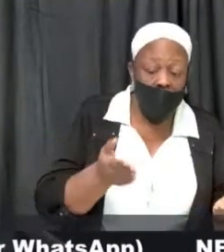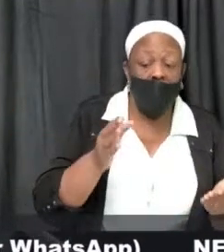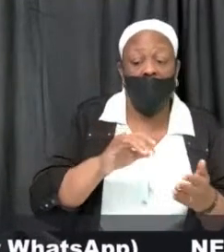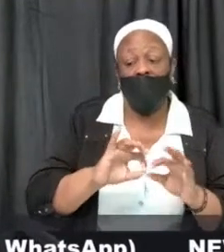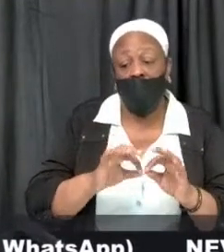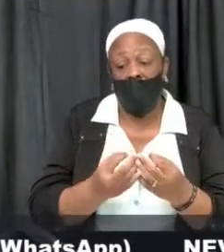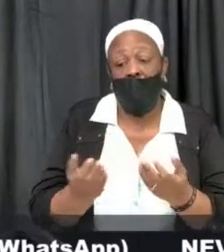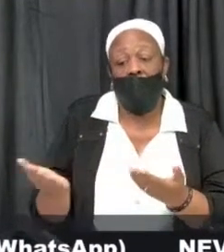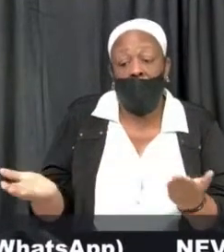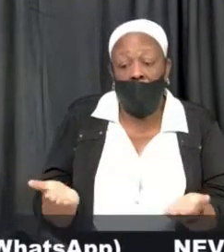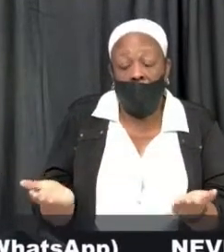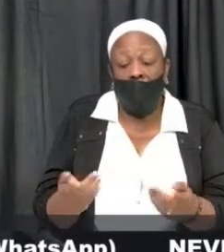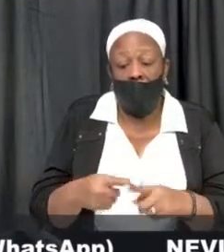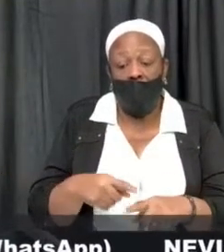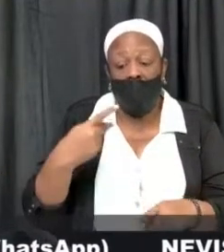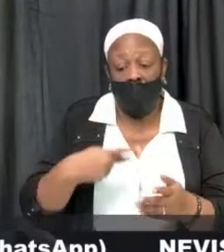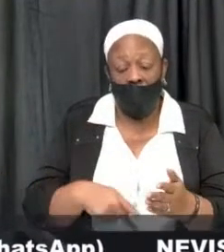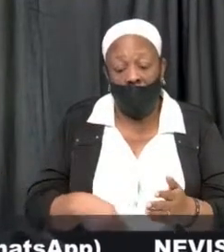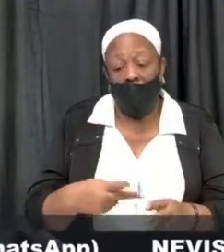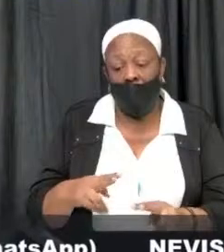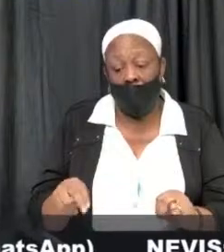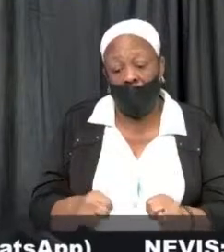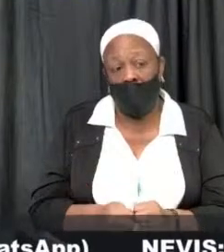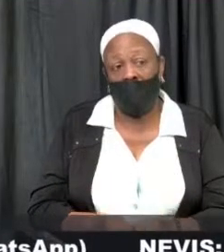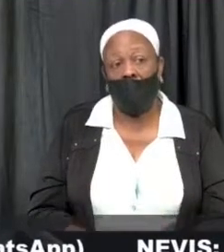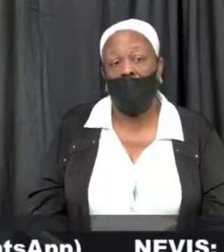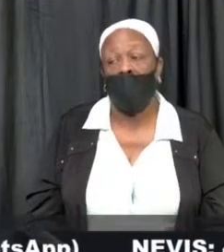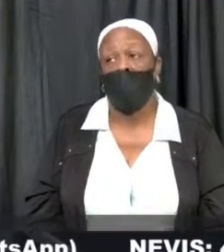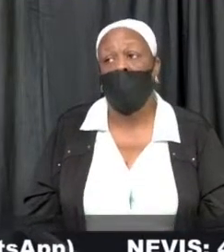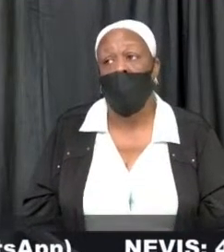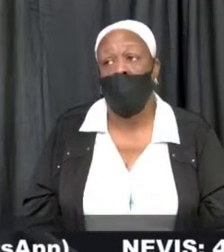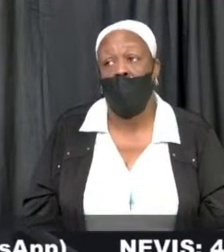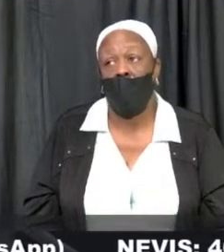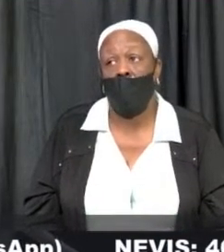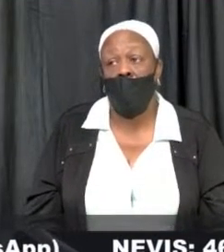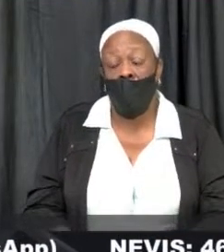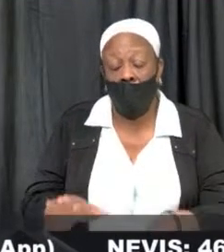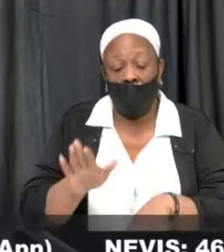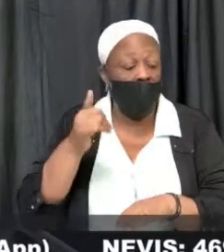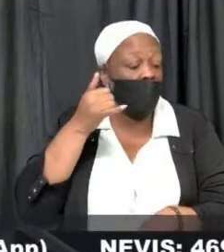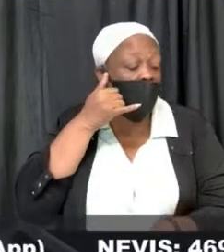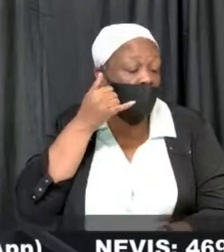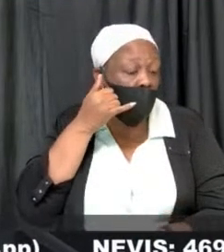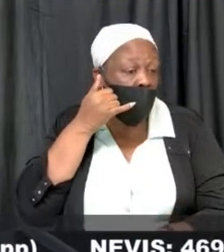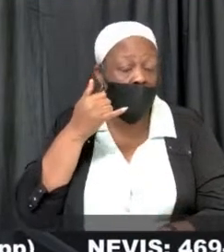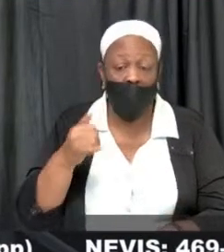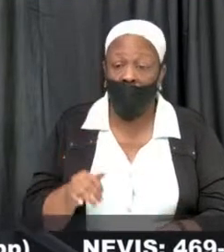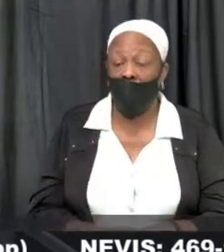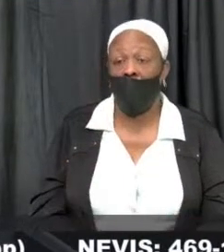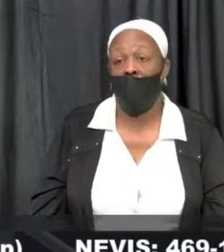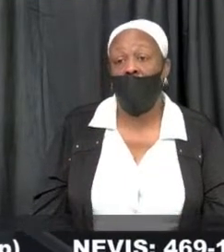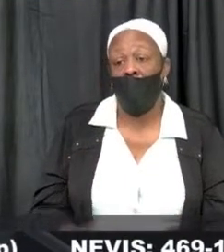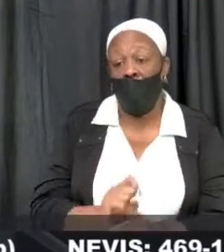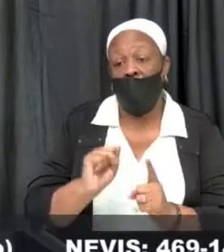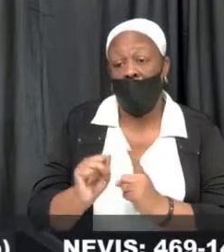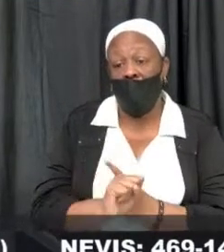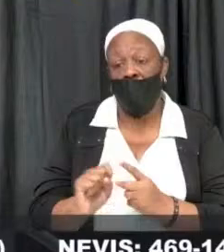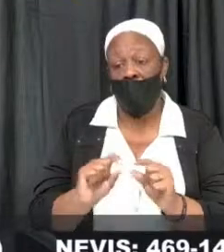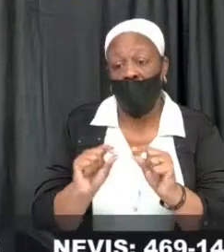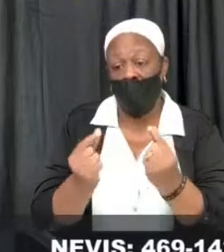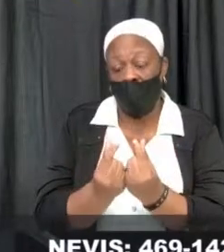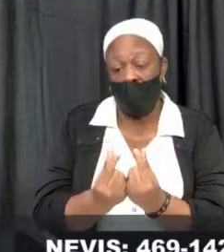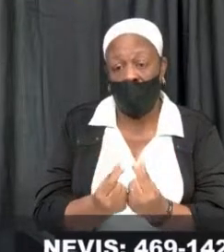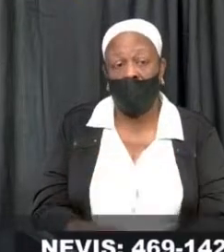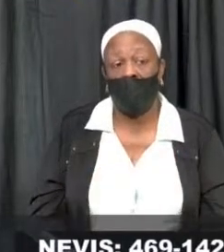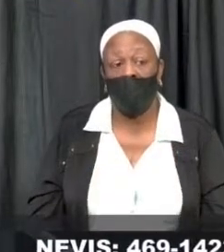Secretary within the Ministry of Social and Community Development. These are the agencies or ministries that will